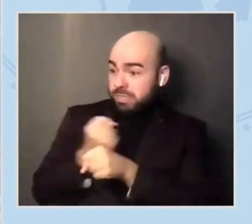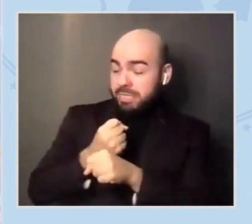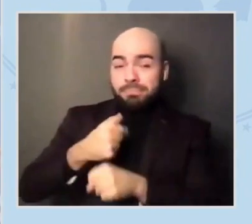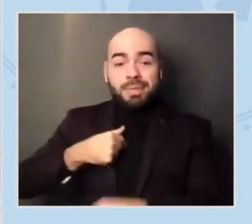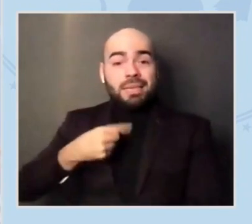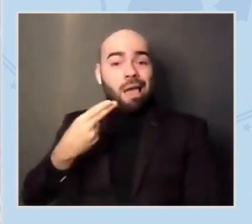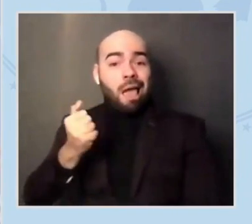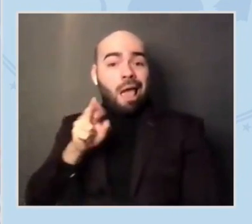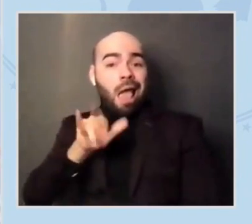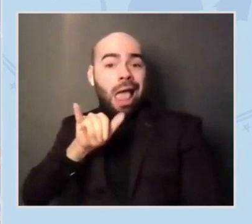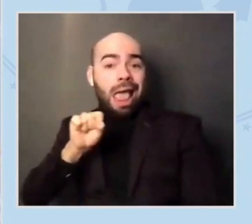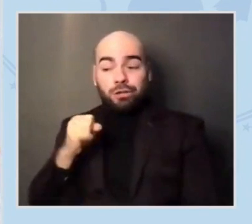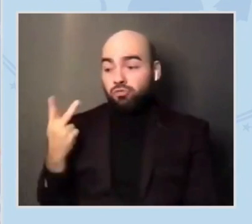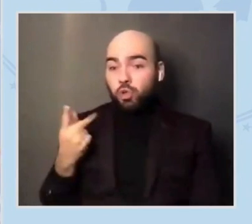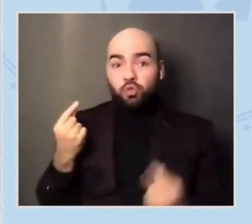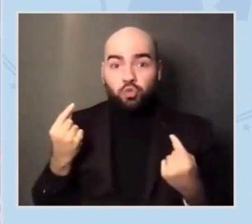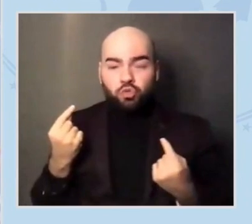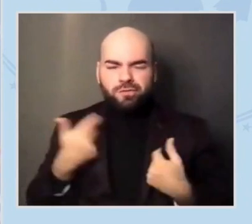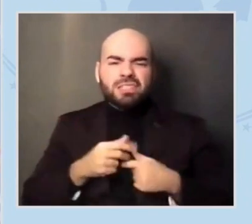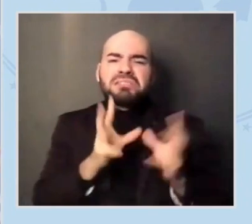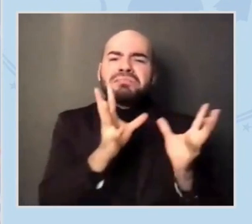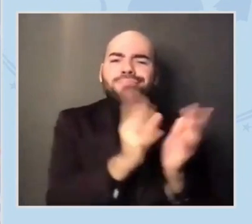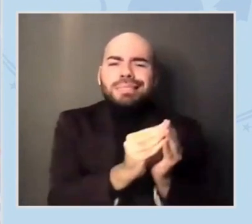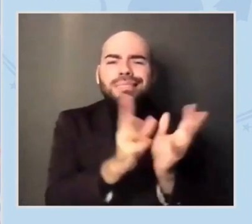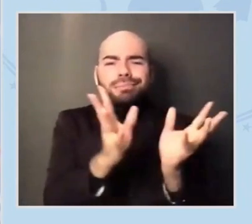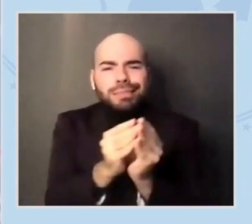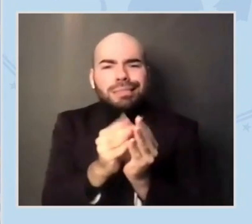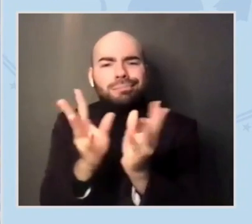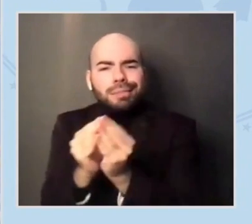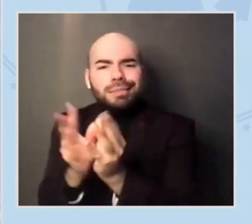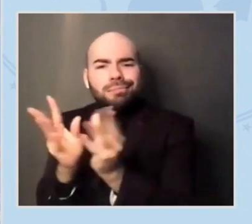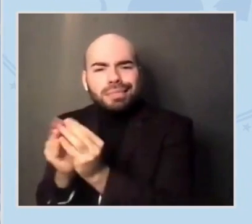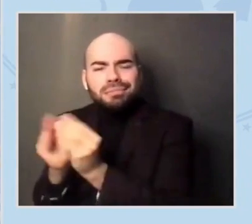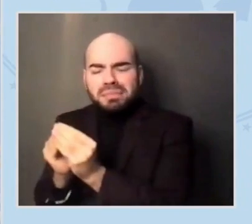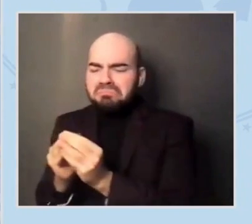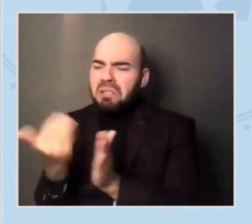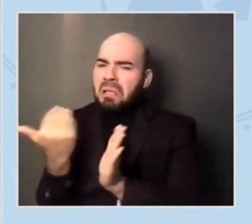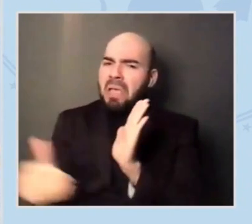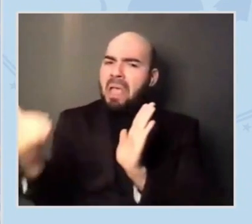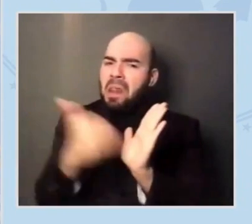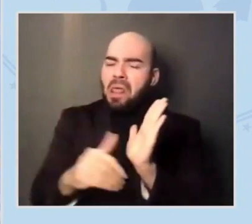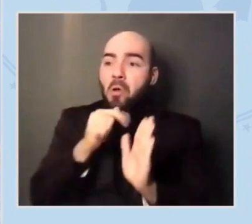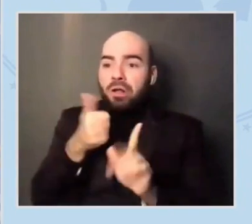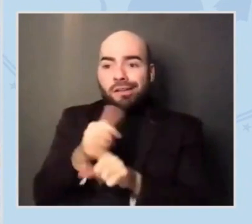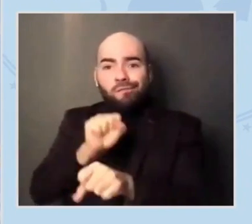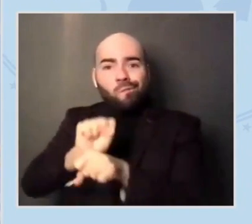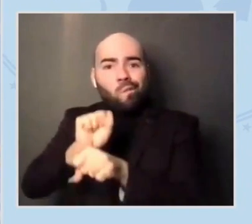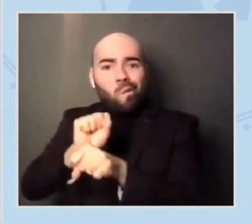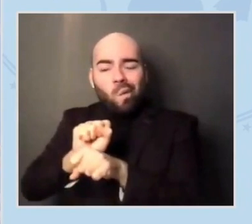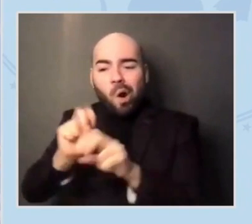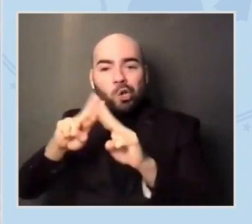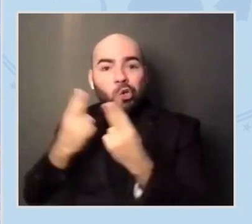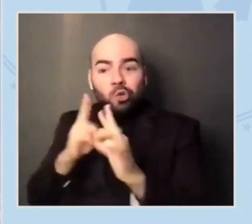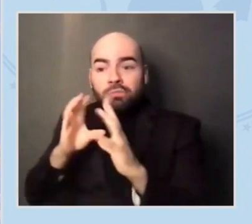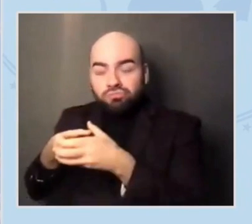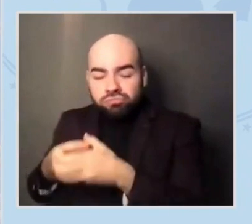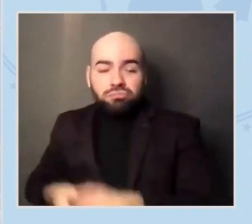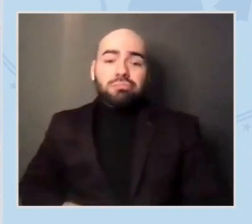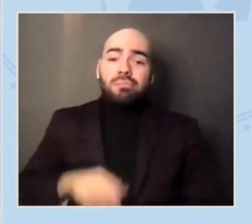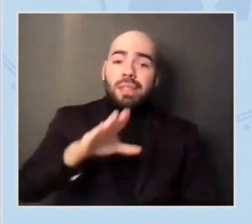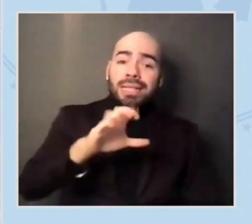with a number of people. We convene meetings with labor leaders and CEOs at the same time, mayors